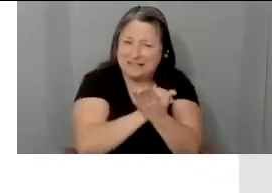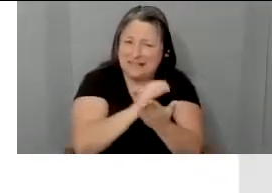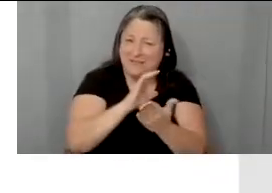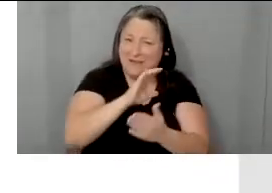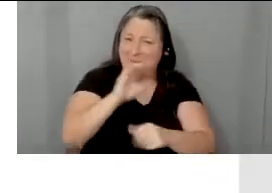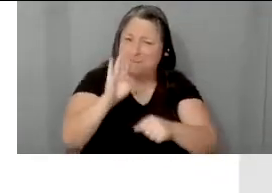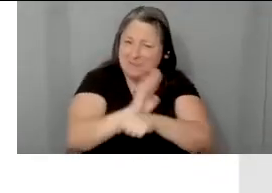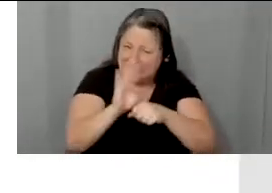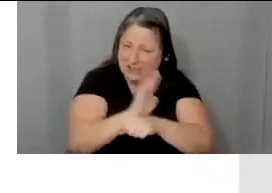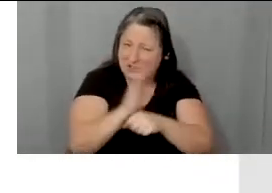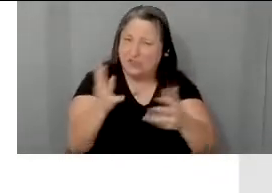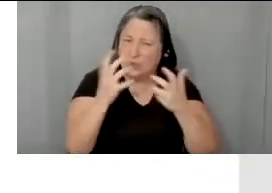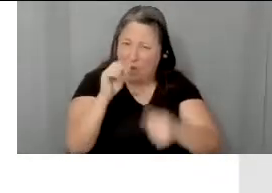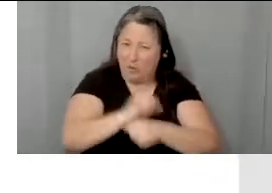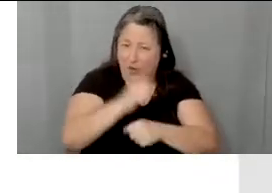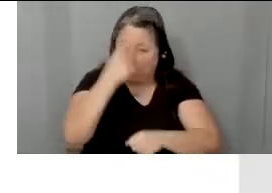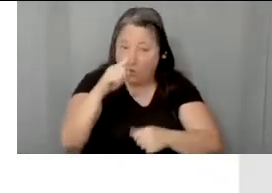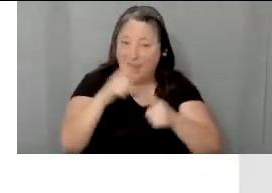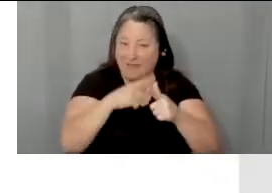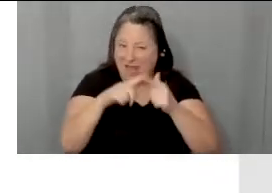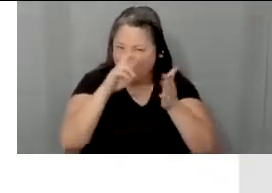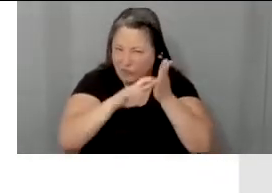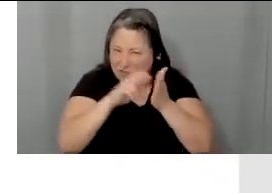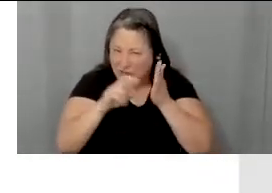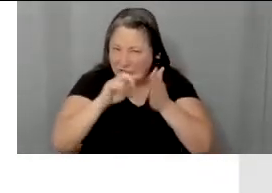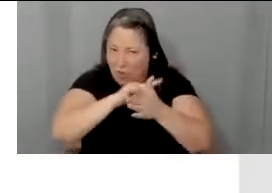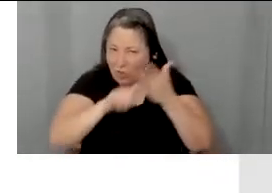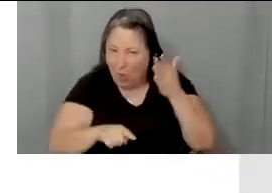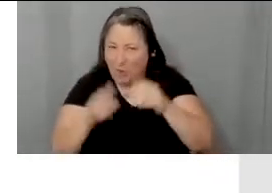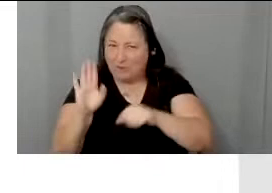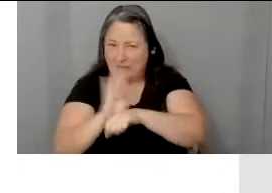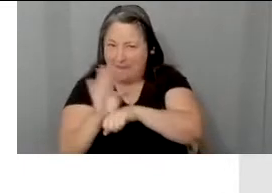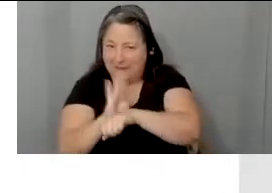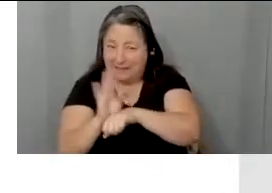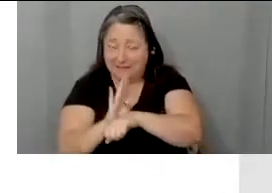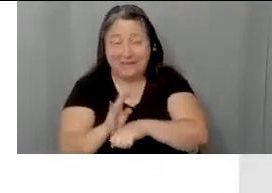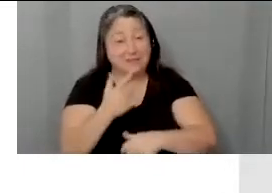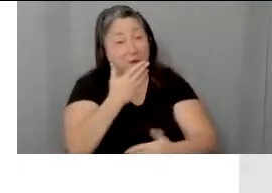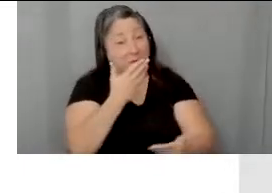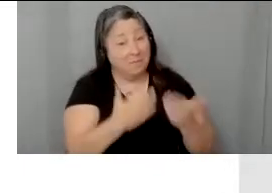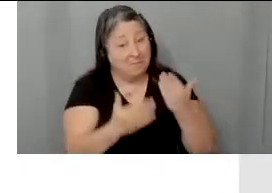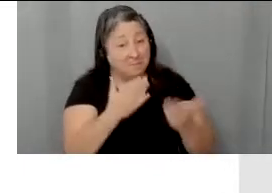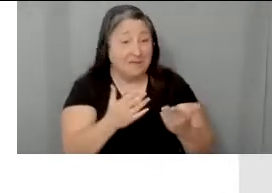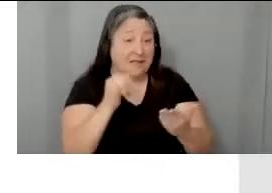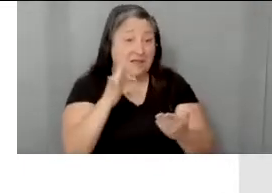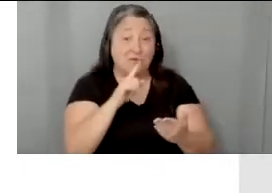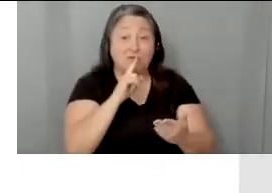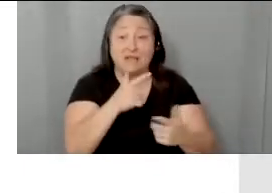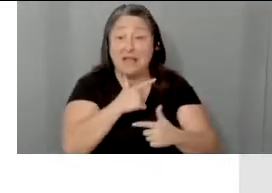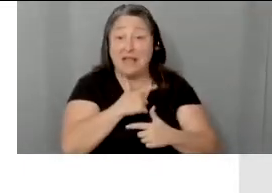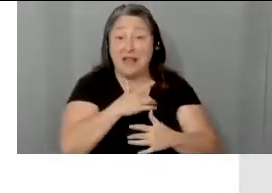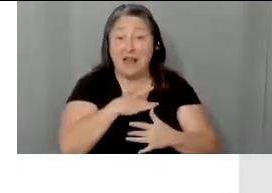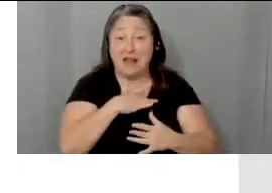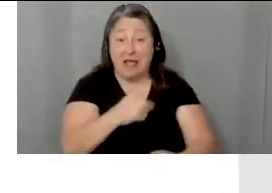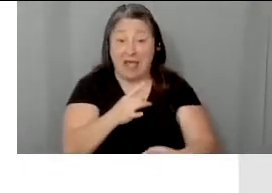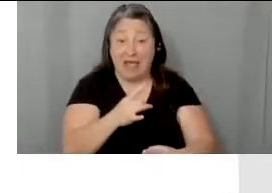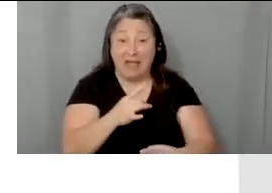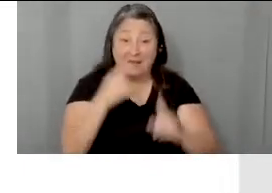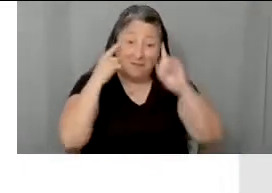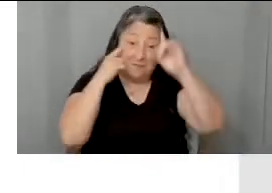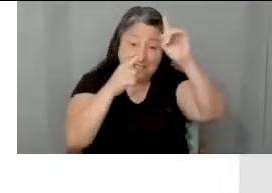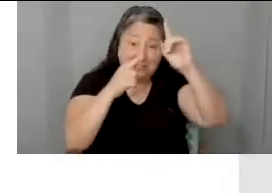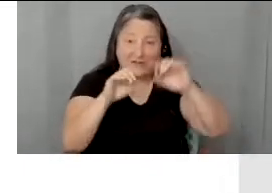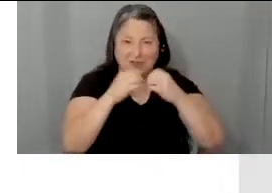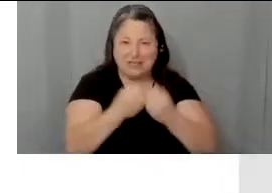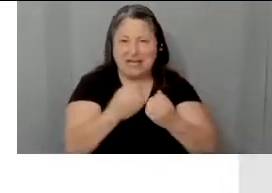in working for and research them. So then is what you might find is you really like the mission of an organization. You really like the work that